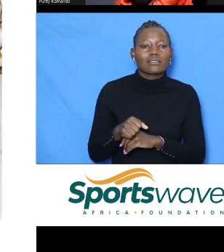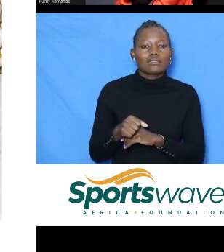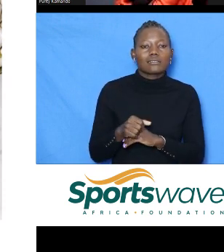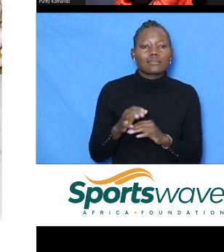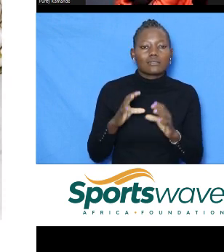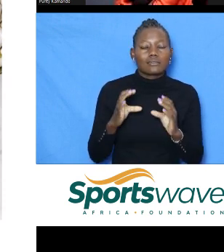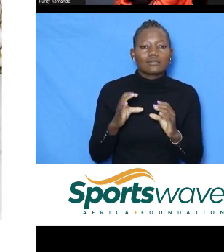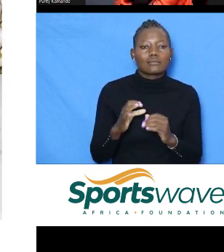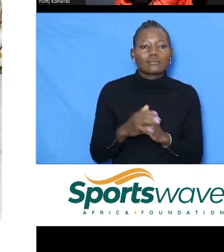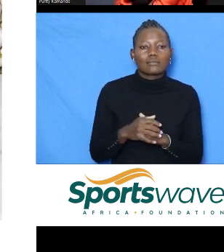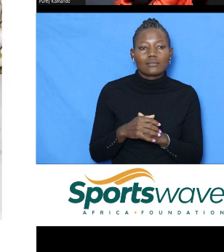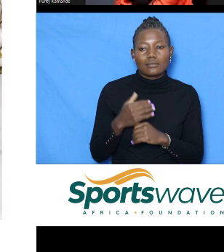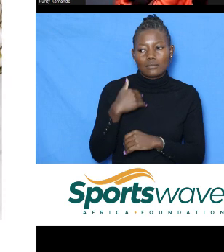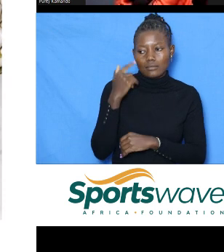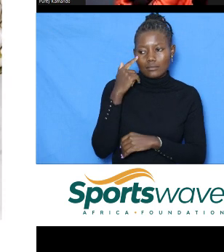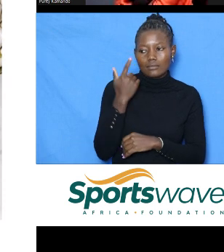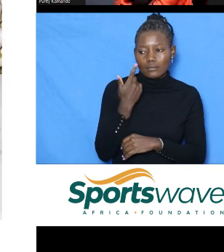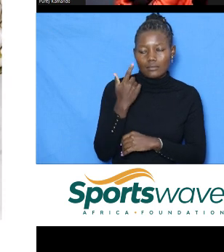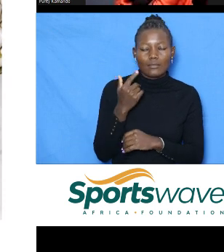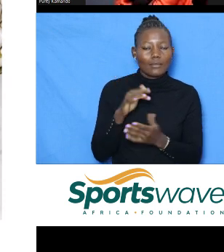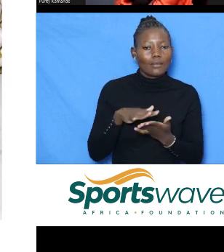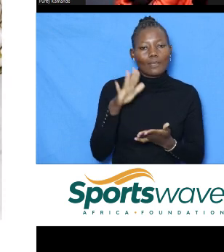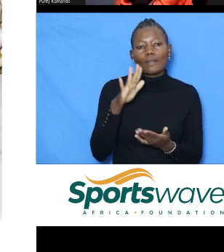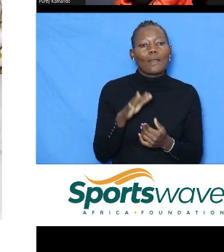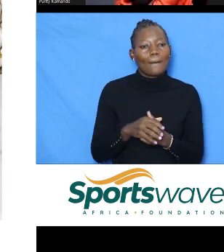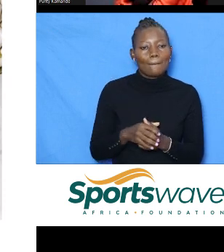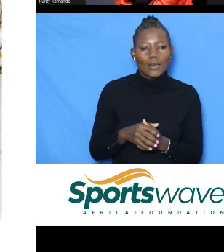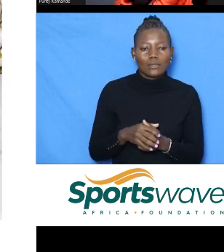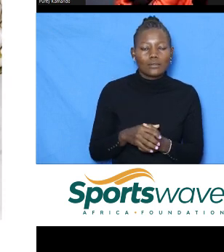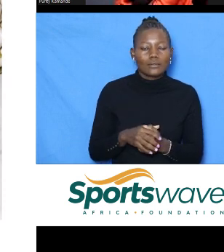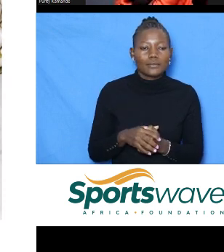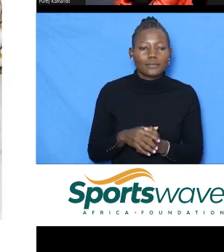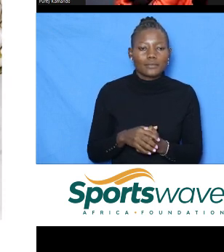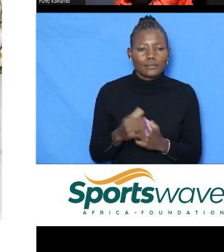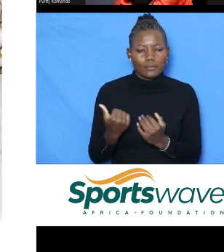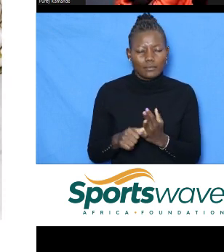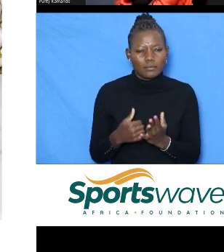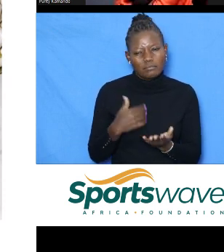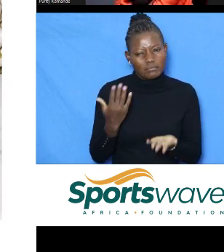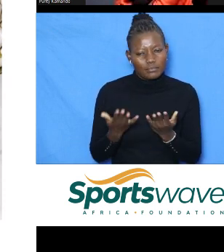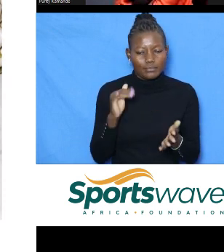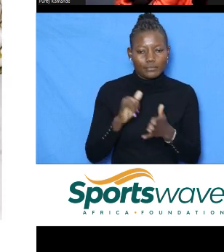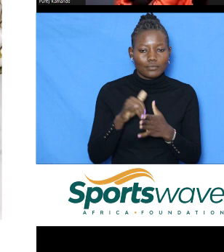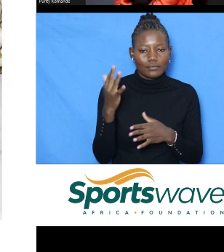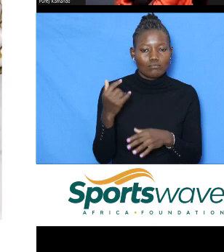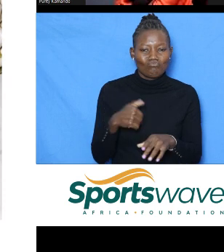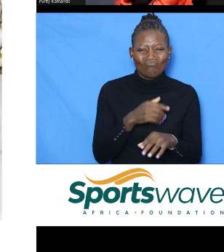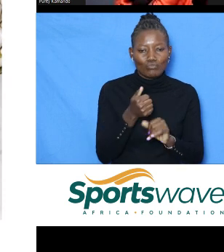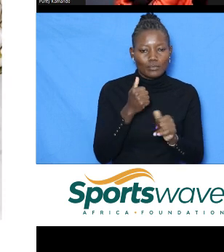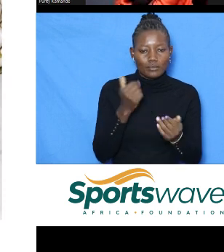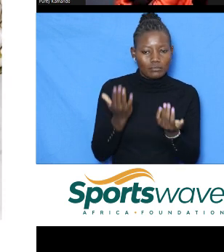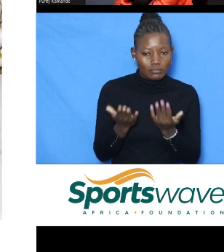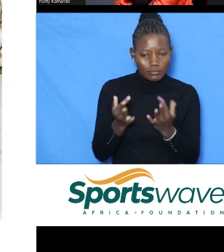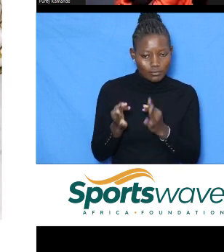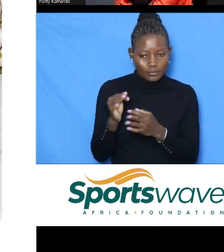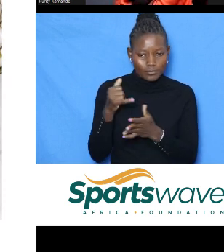Coach T, yes, I see what you're saying exactly. So most of them will be contaminated. So that's why we avoid that. So unless it is